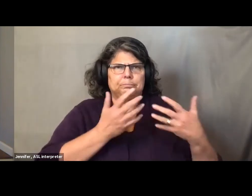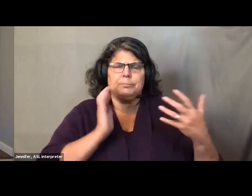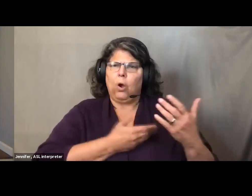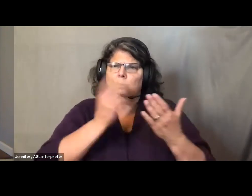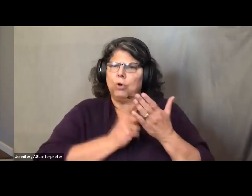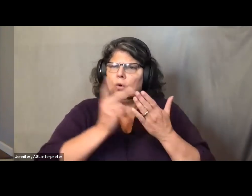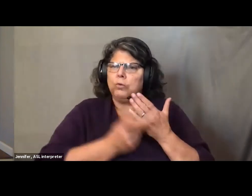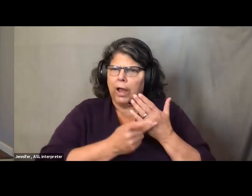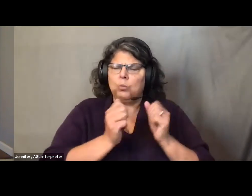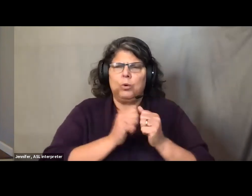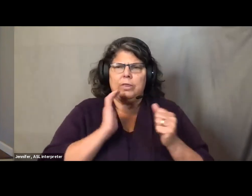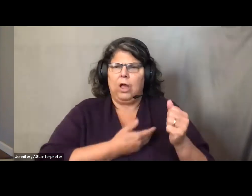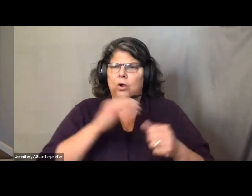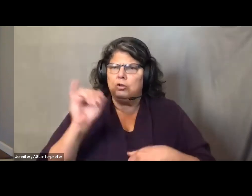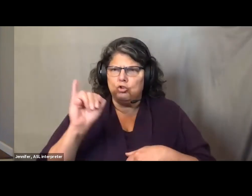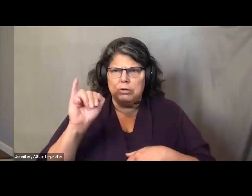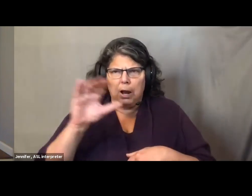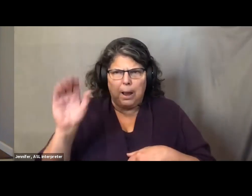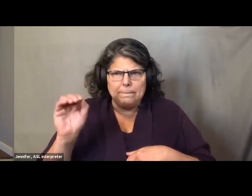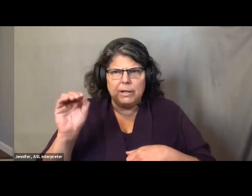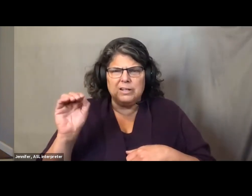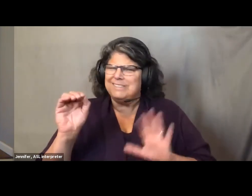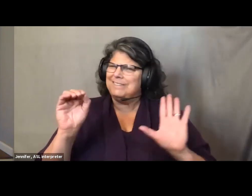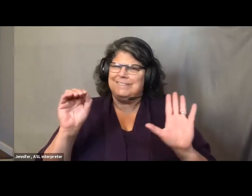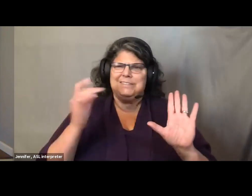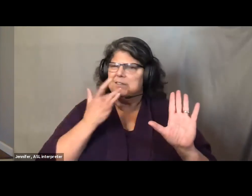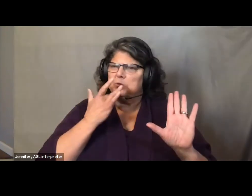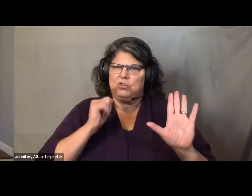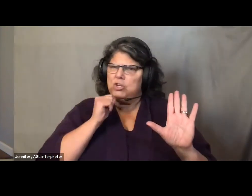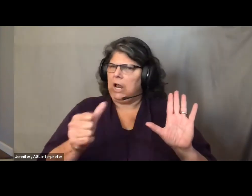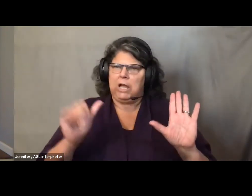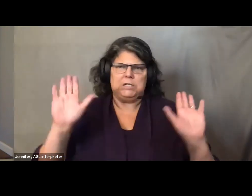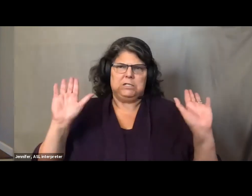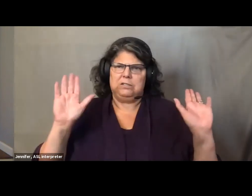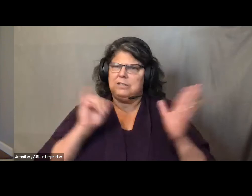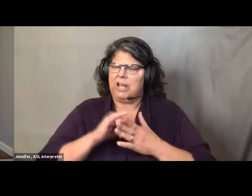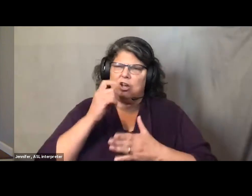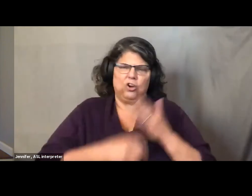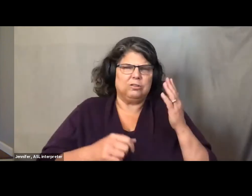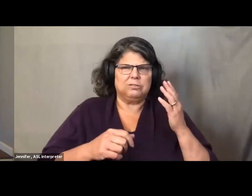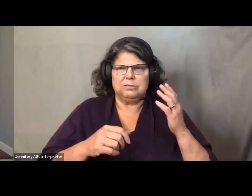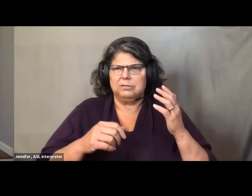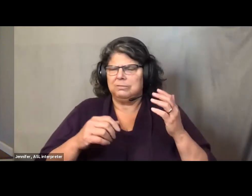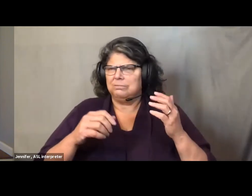program with our insurance company, which is something I'd prefer to avoid. That goes into the tens of thousands of dollars.